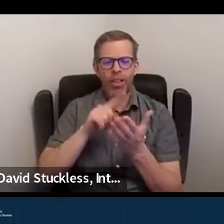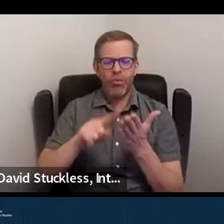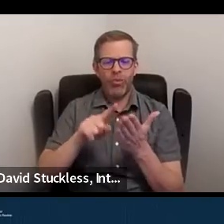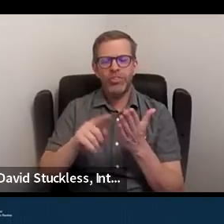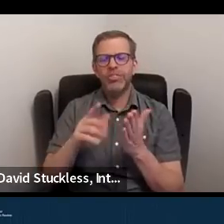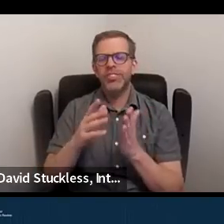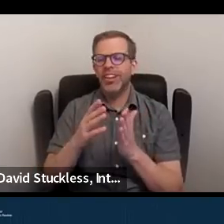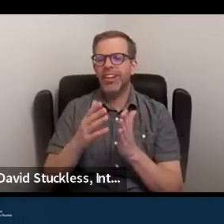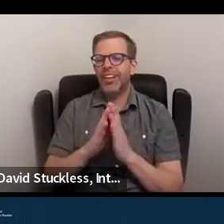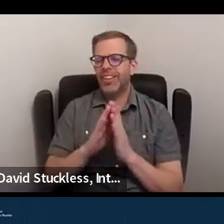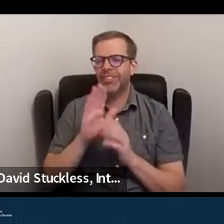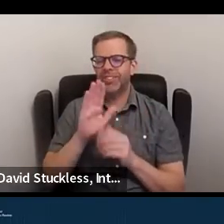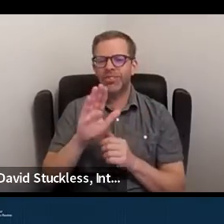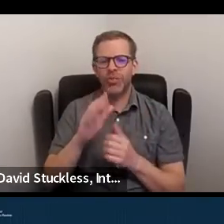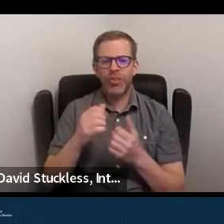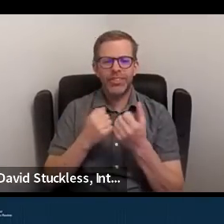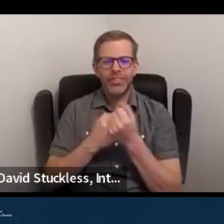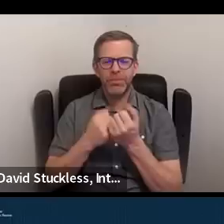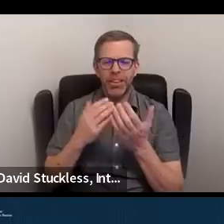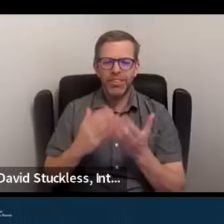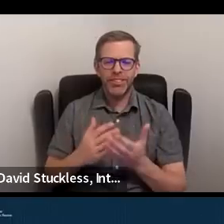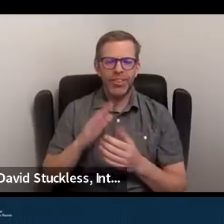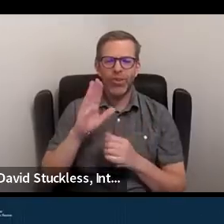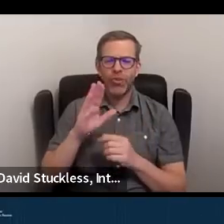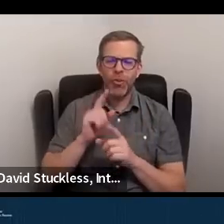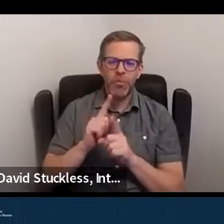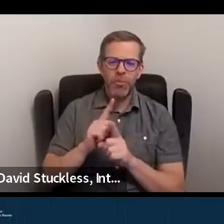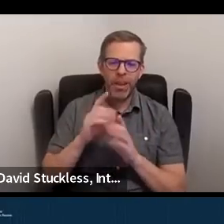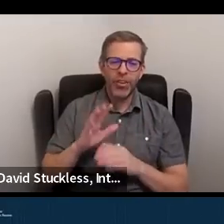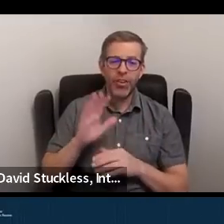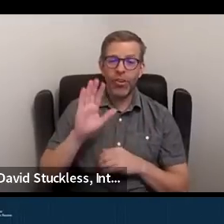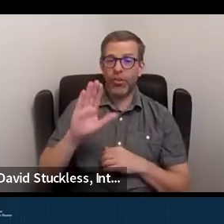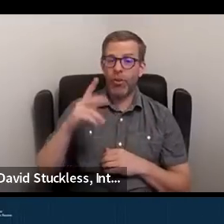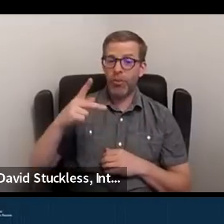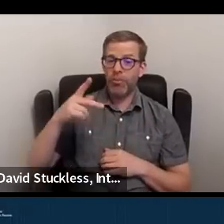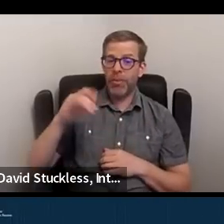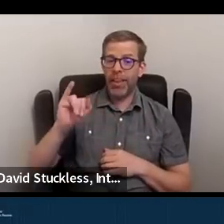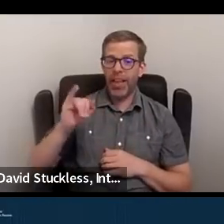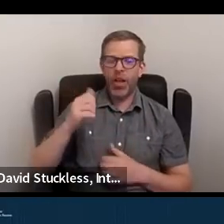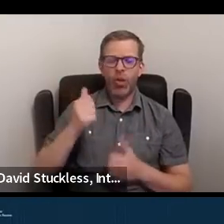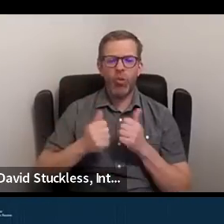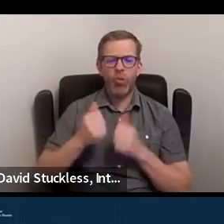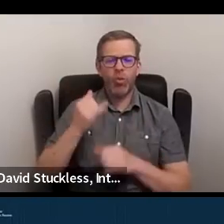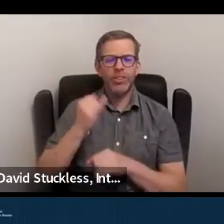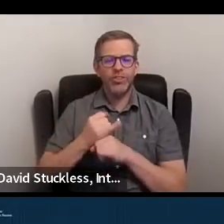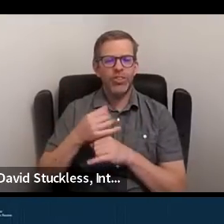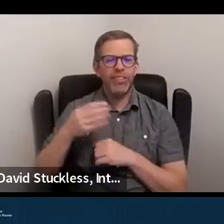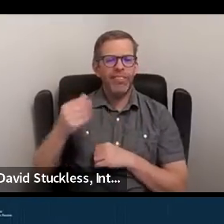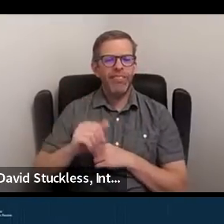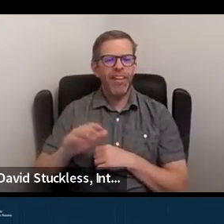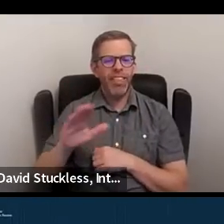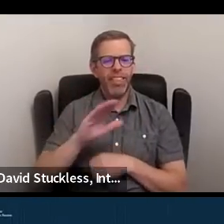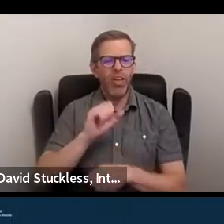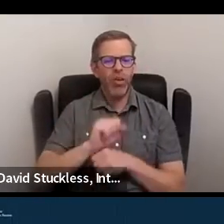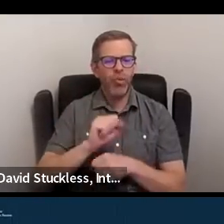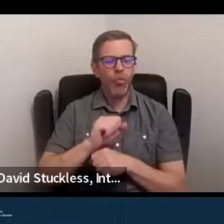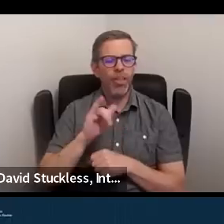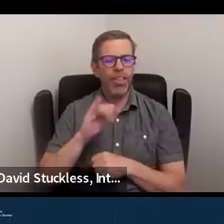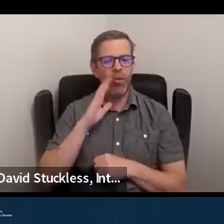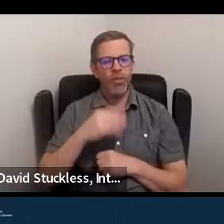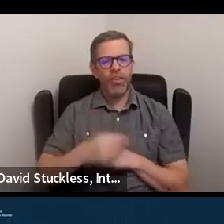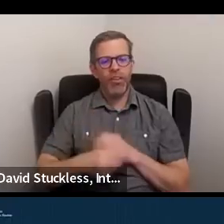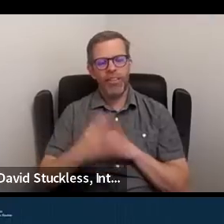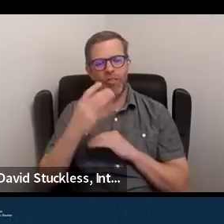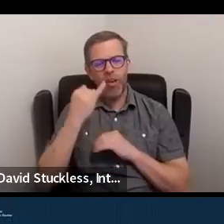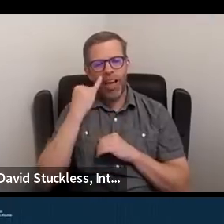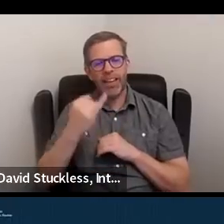ask your sponsor, your mentor, your PI, which institute funds their work. So that gives you an idea of